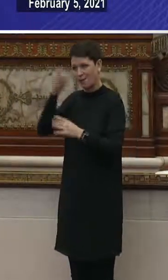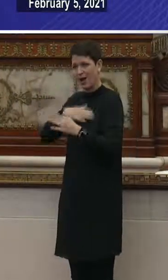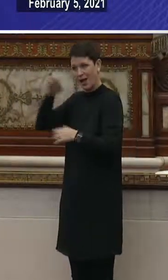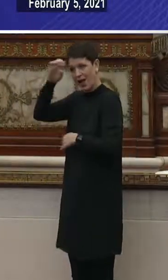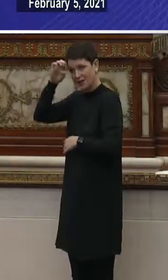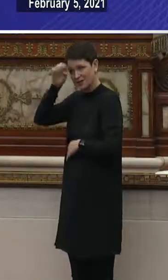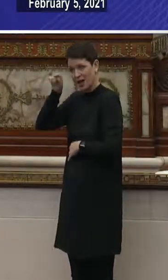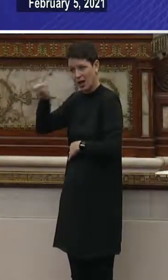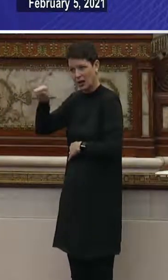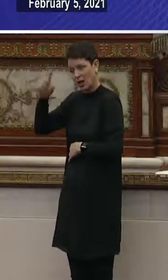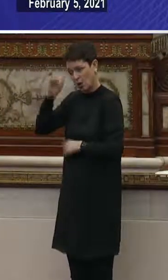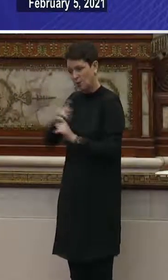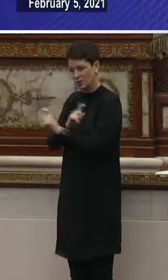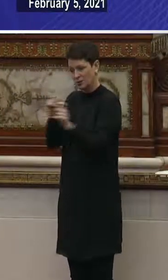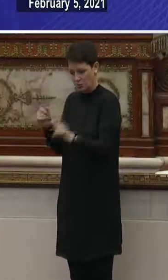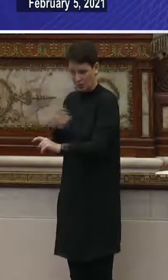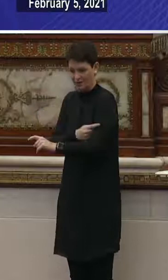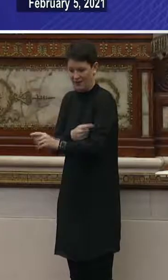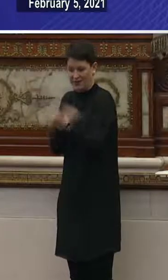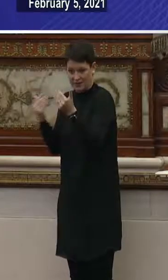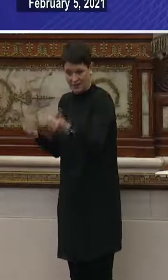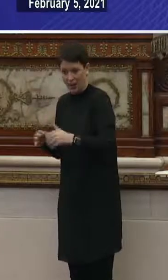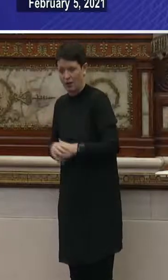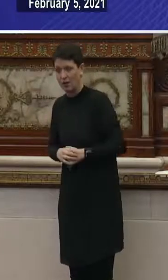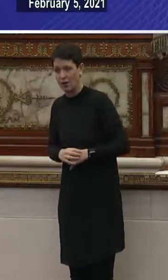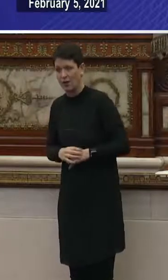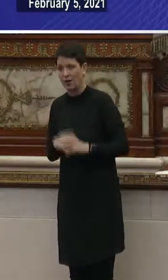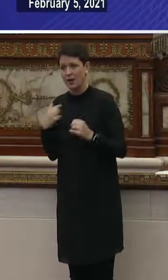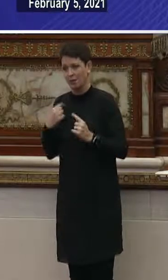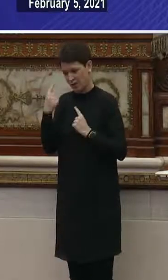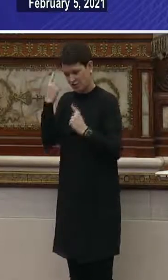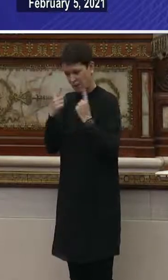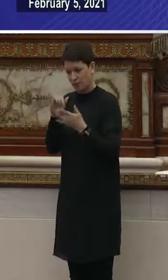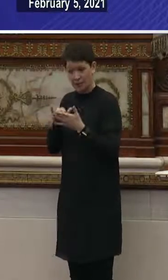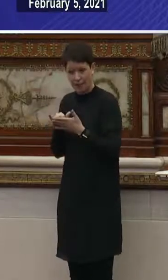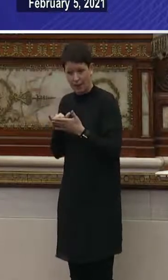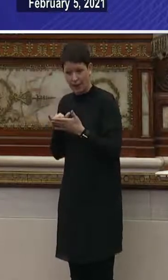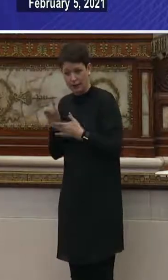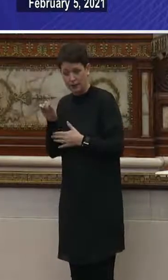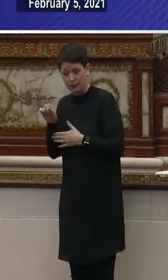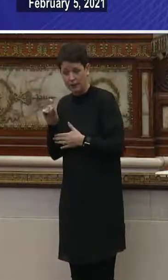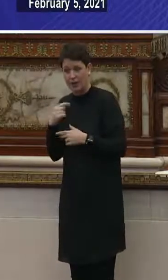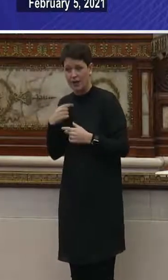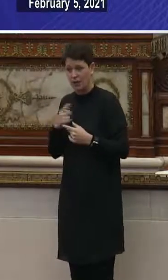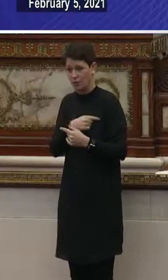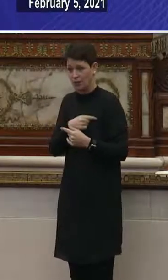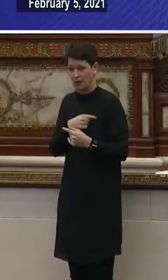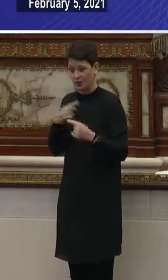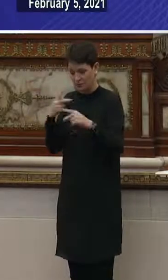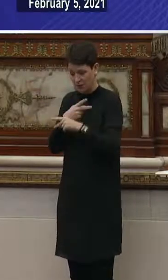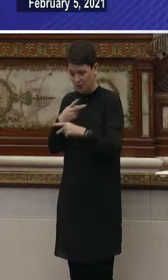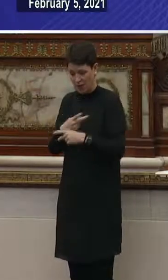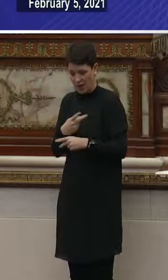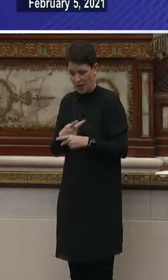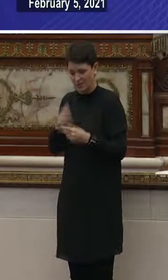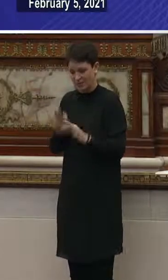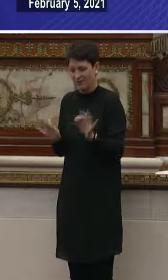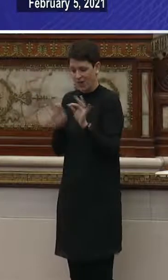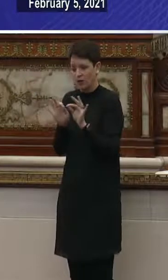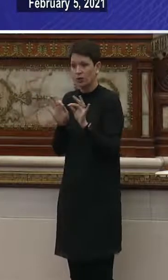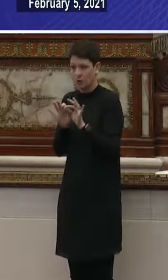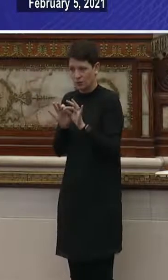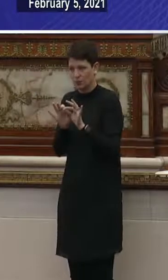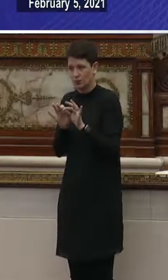now distributing the vaccine. Have we given any thought to that? And have we quantified its value